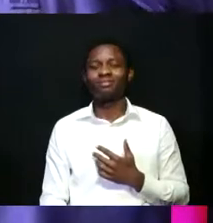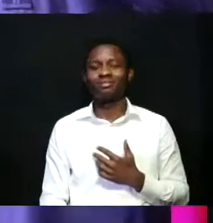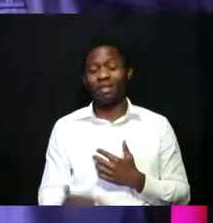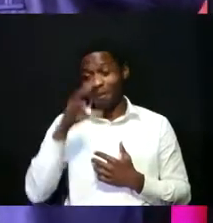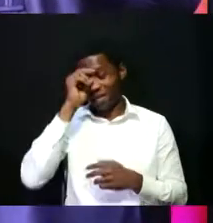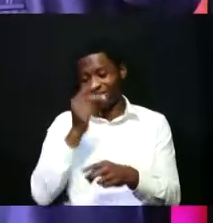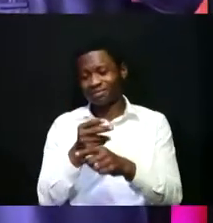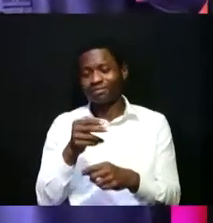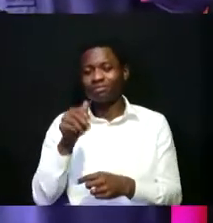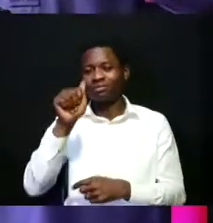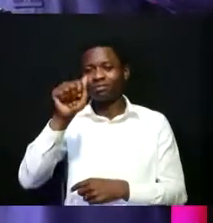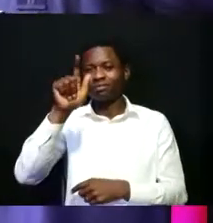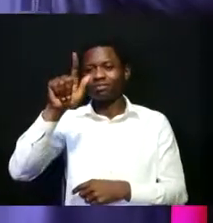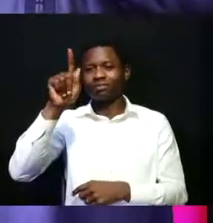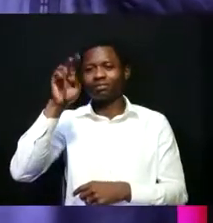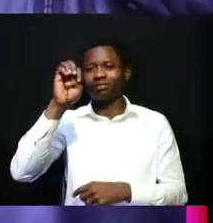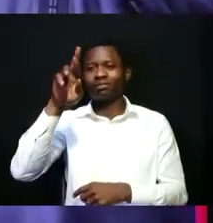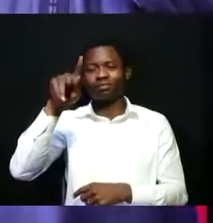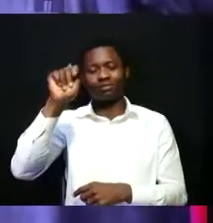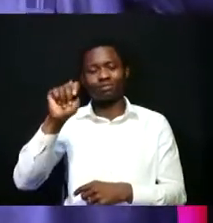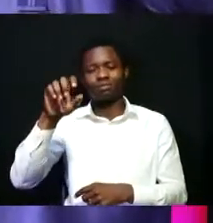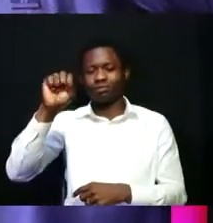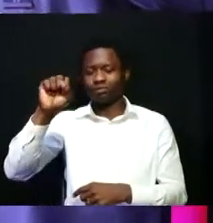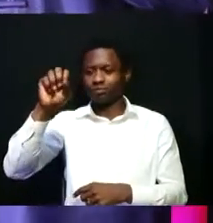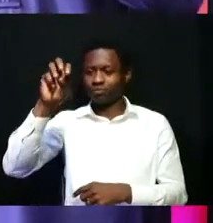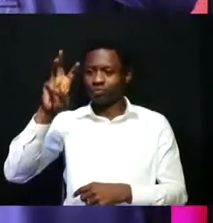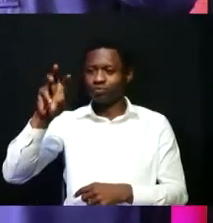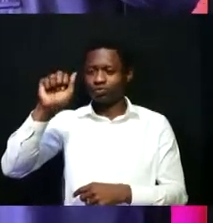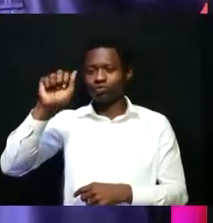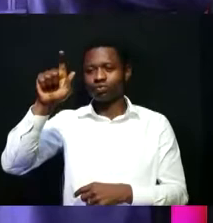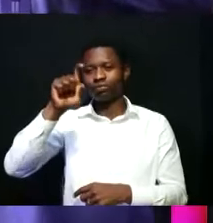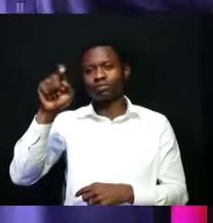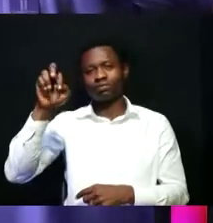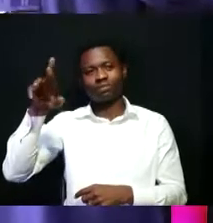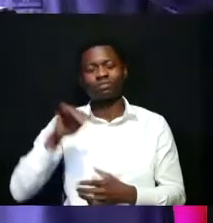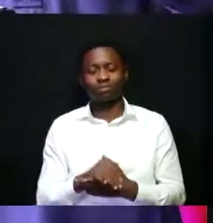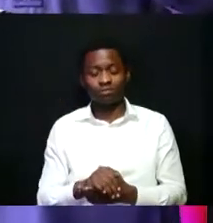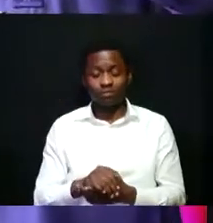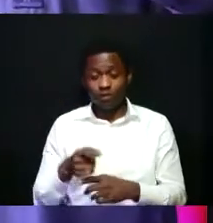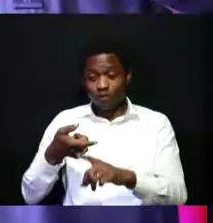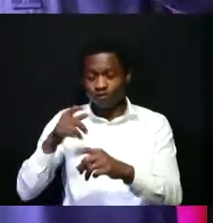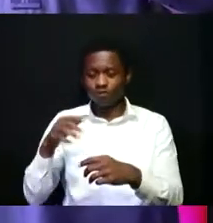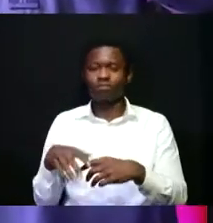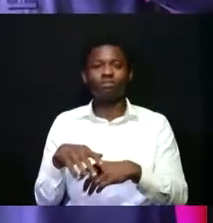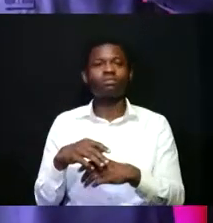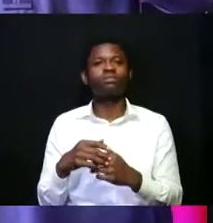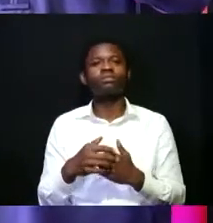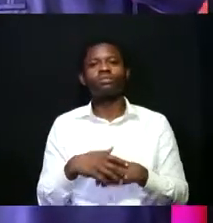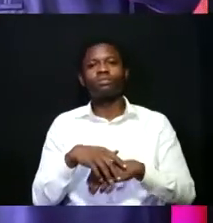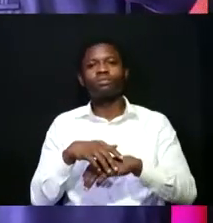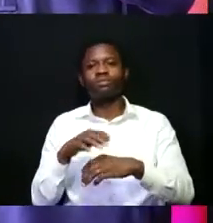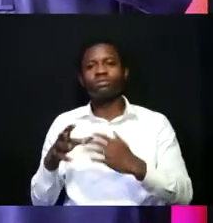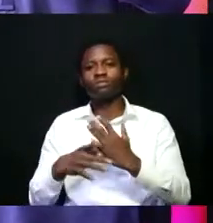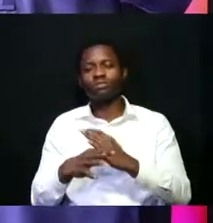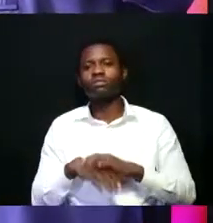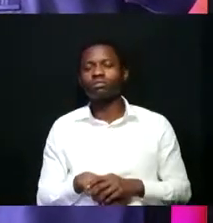Albert Schweitzer. A German theologian. Germany. To young people, we said last